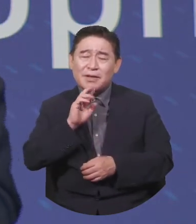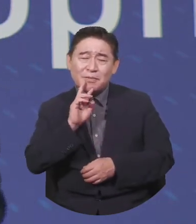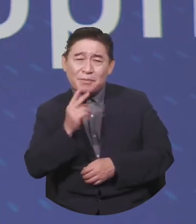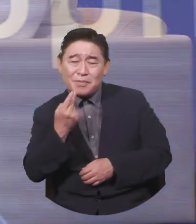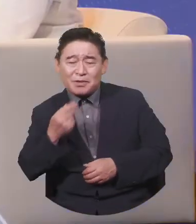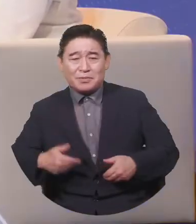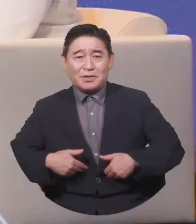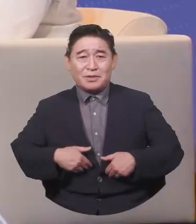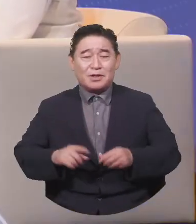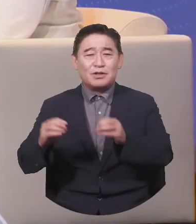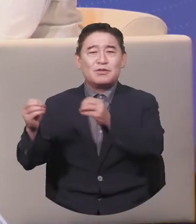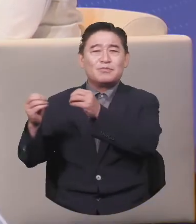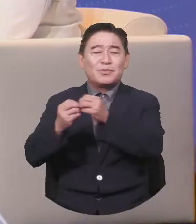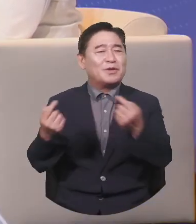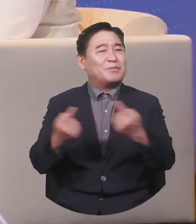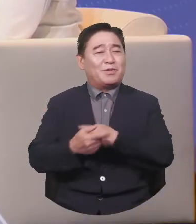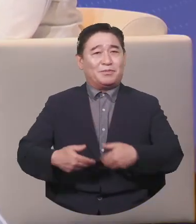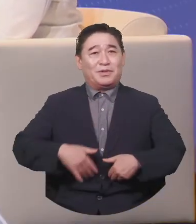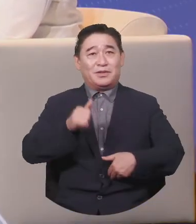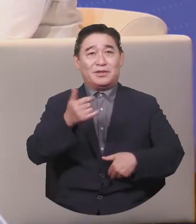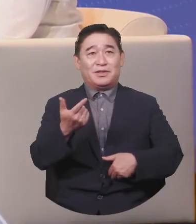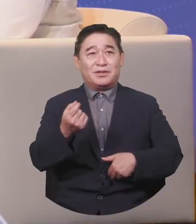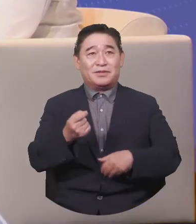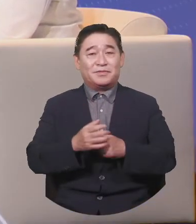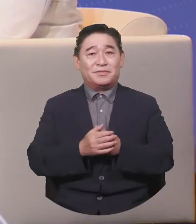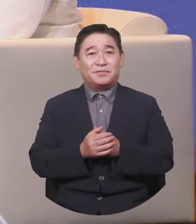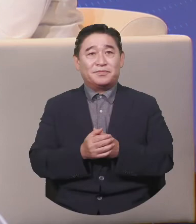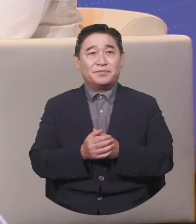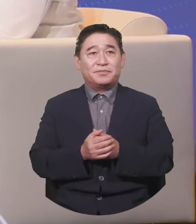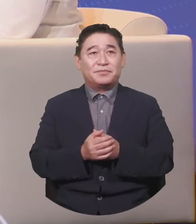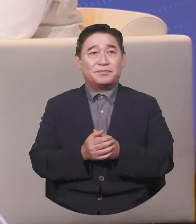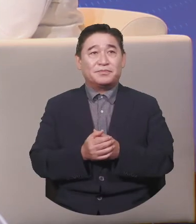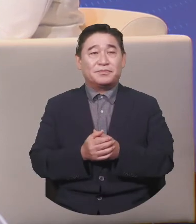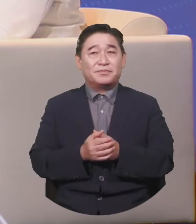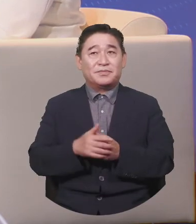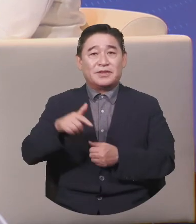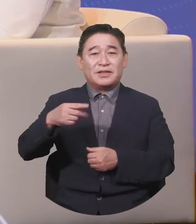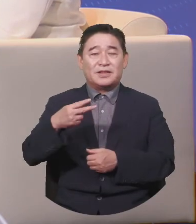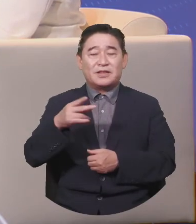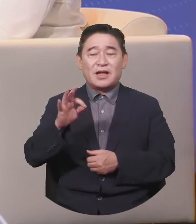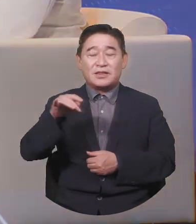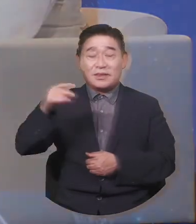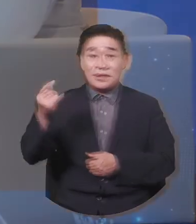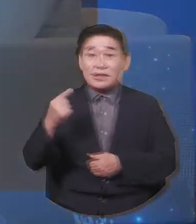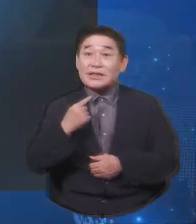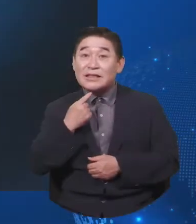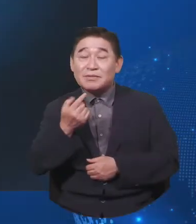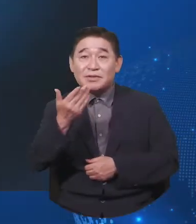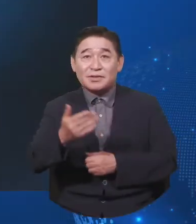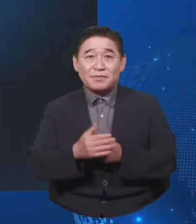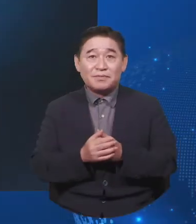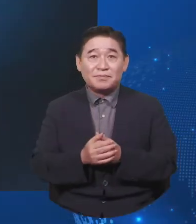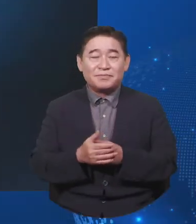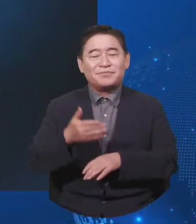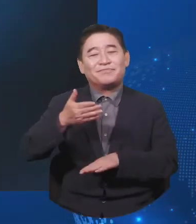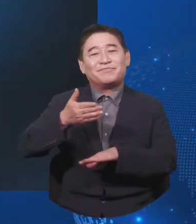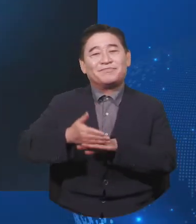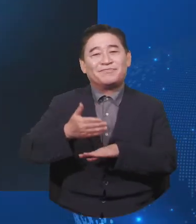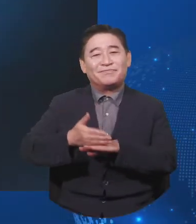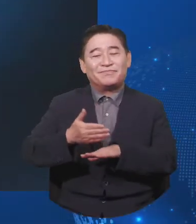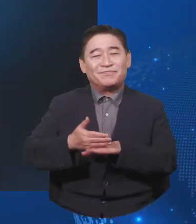so much. And secondly, I'm going to invite Grace for 1 minute to answer your question. Thank you very much for the